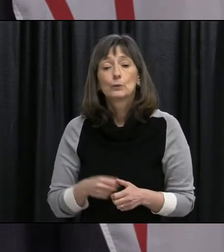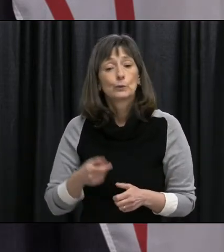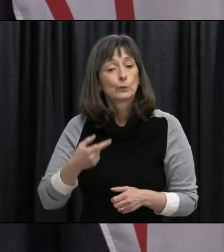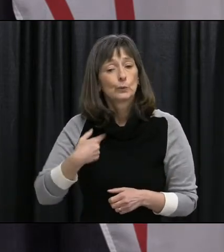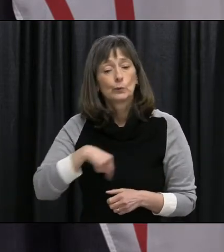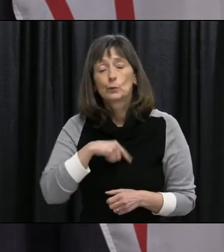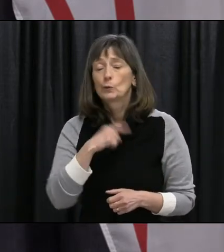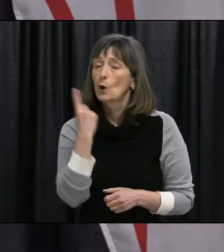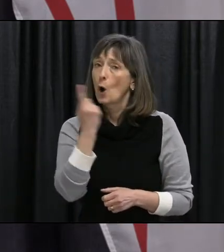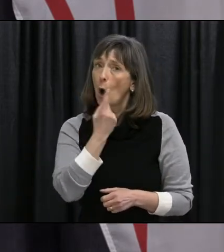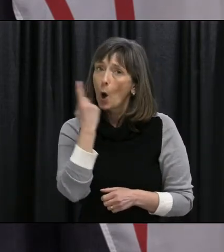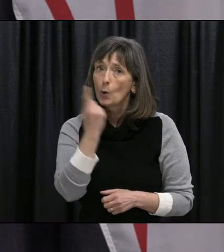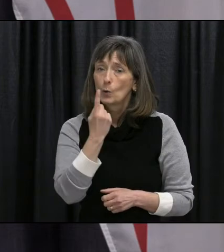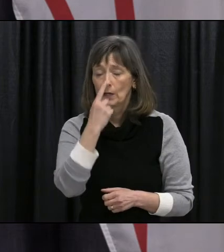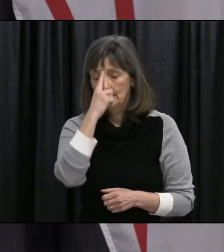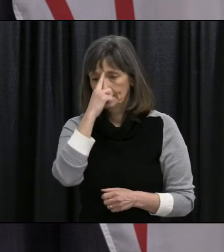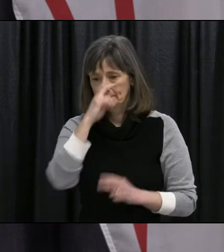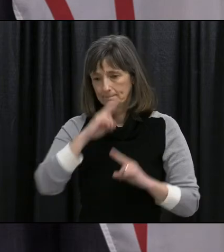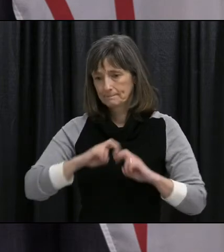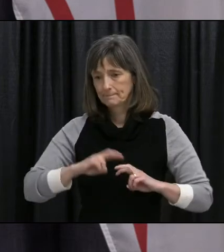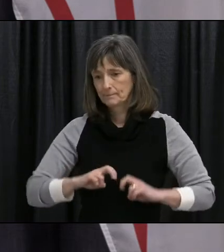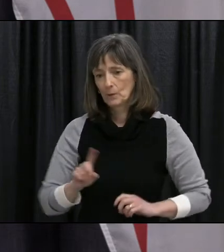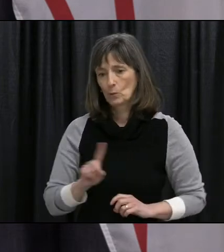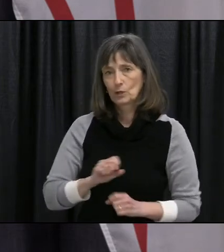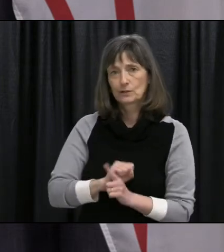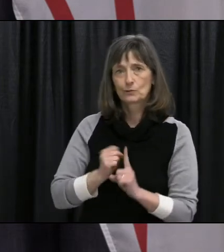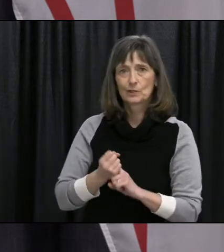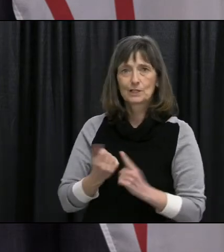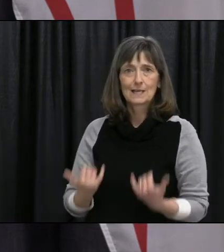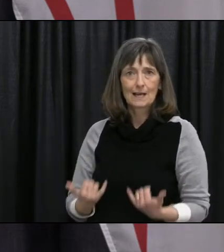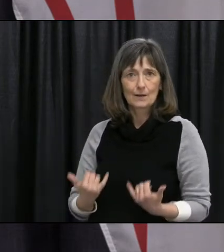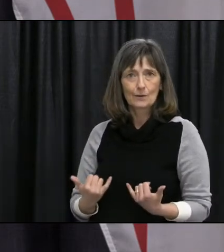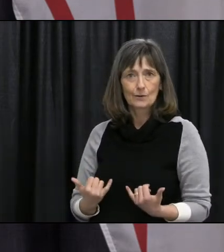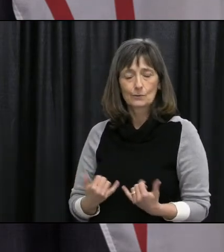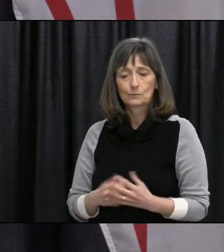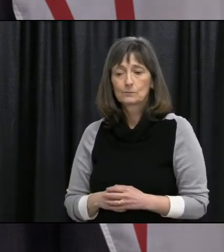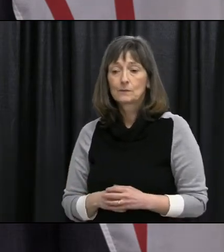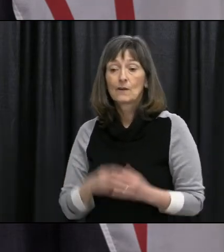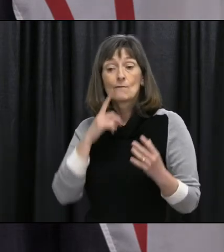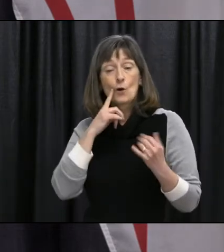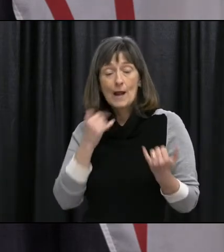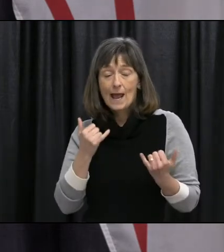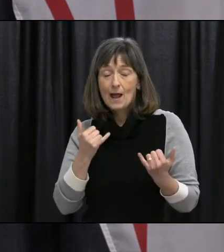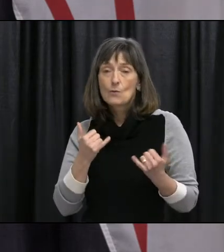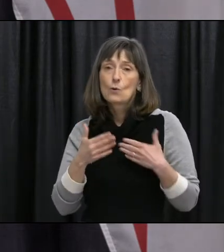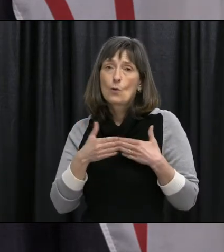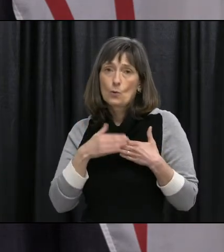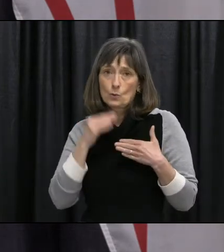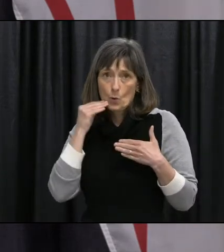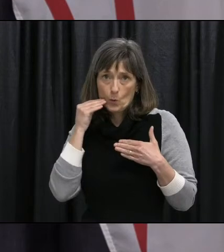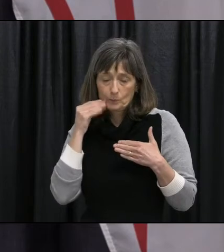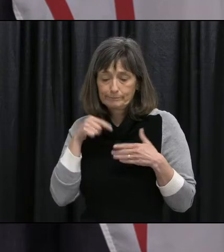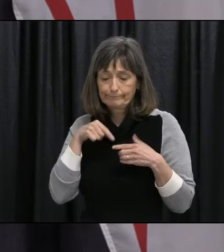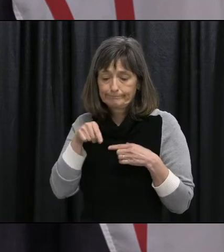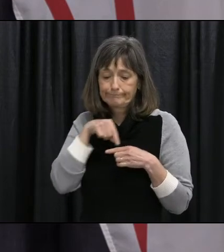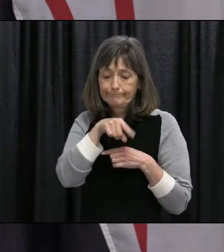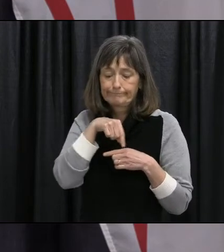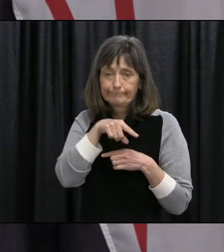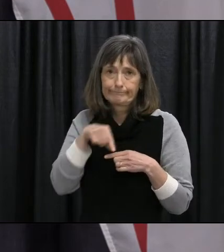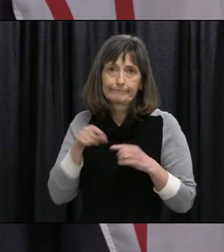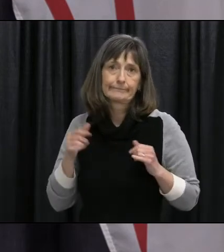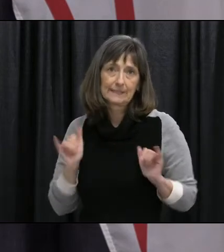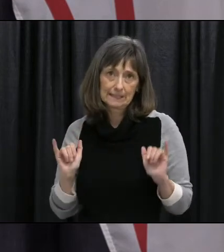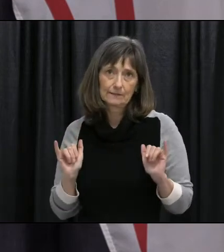situation, and we've been encouraging people to try to stick as close to home as possible, and certainly while you're traveling to stay